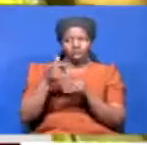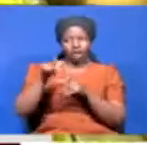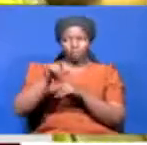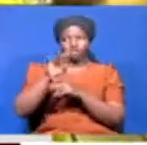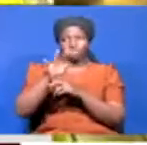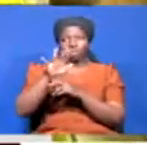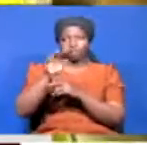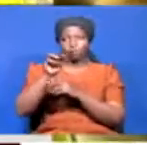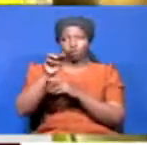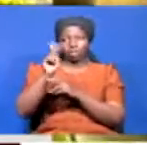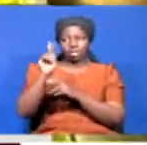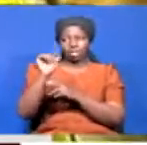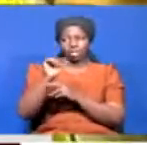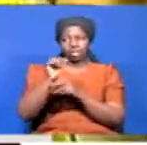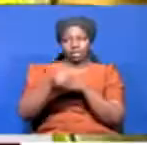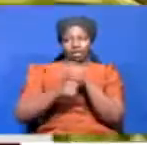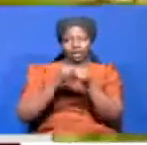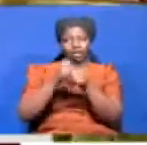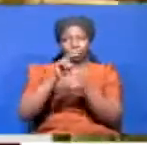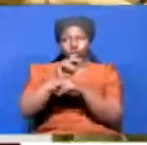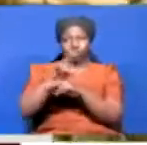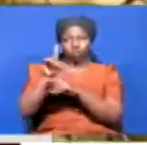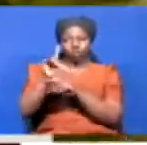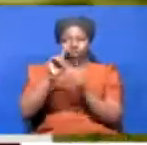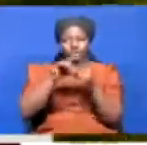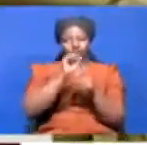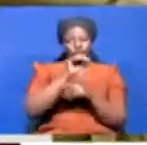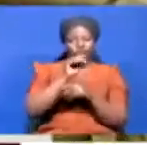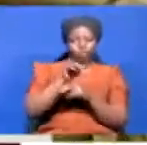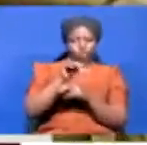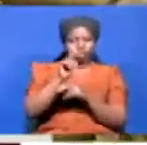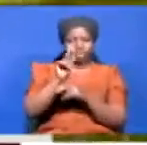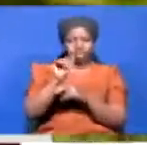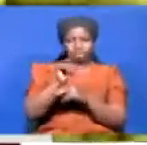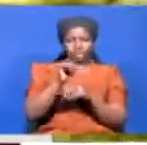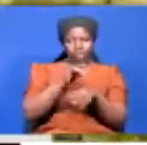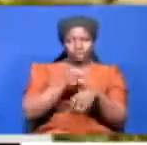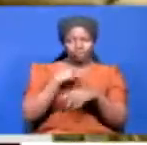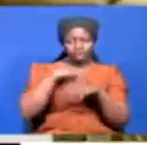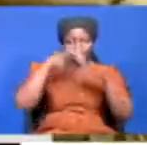in 2021 to 50 million kilos following the onset of the long